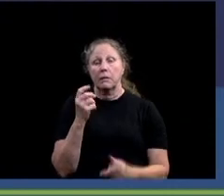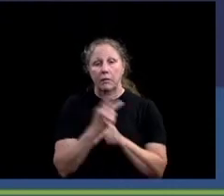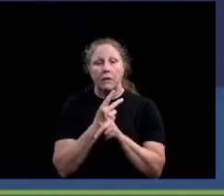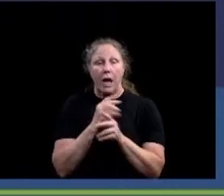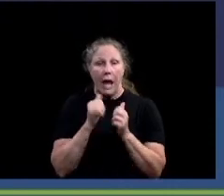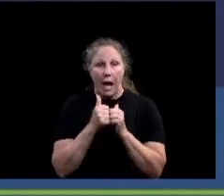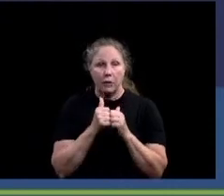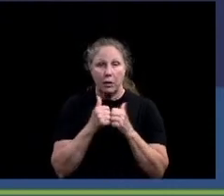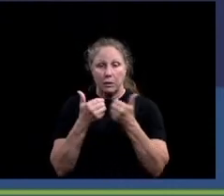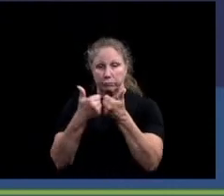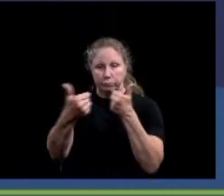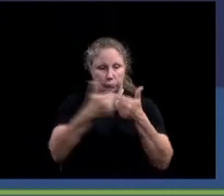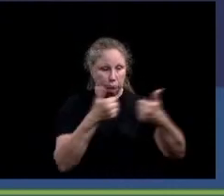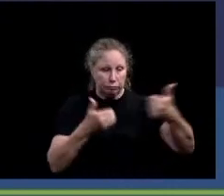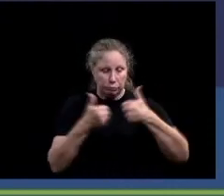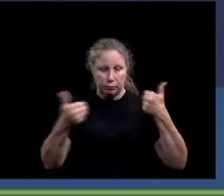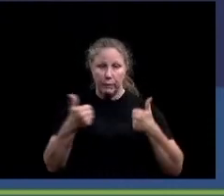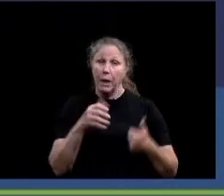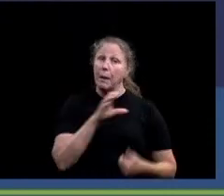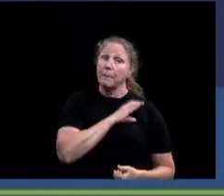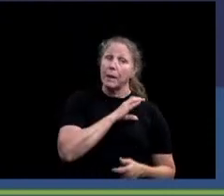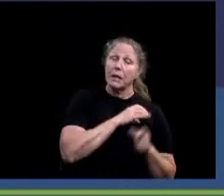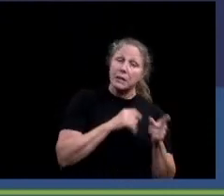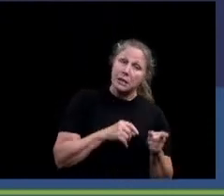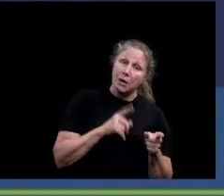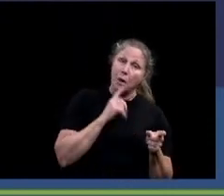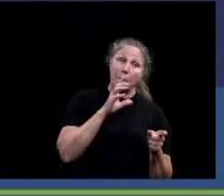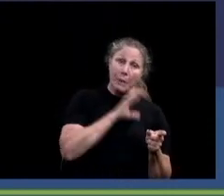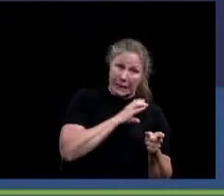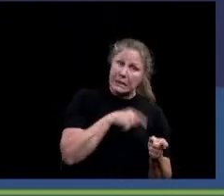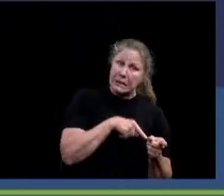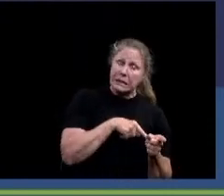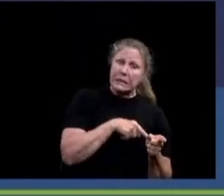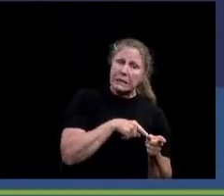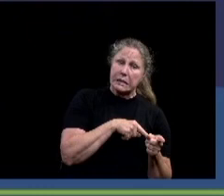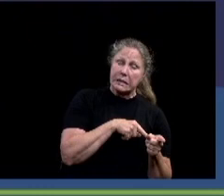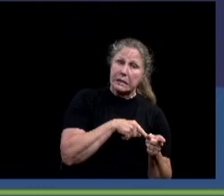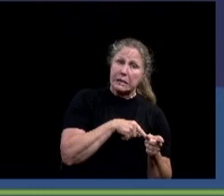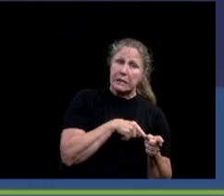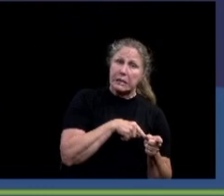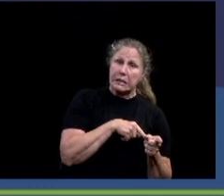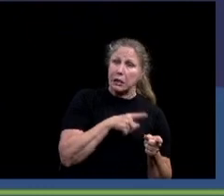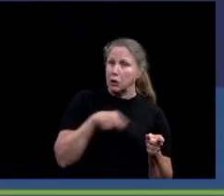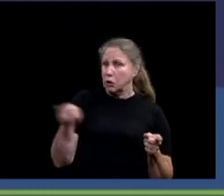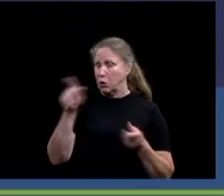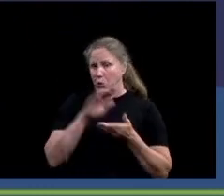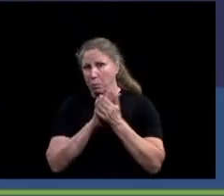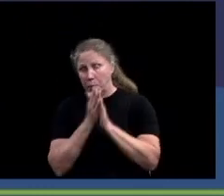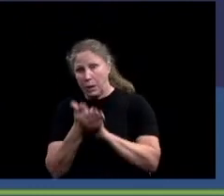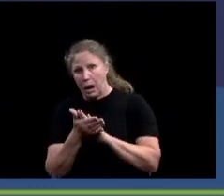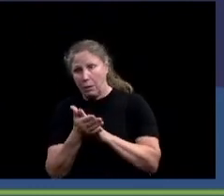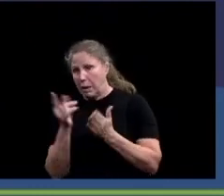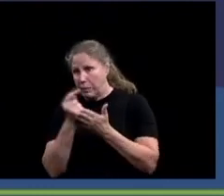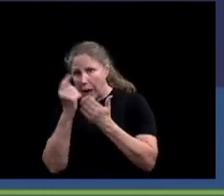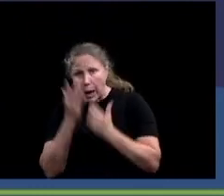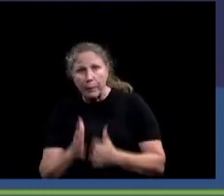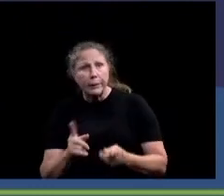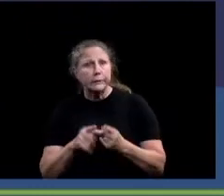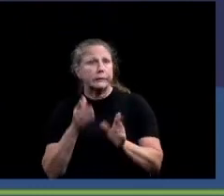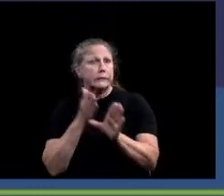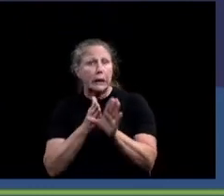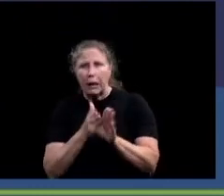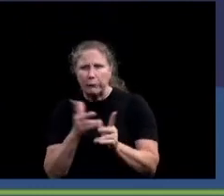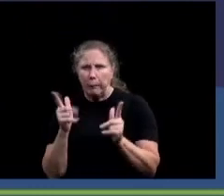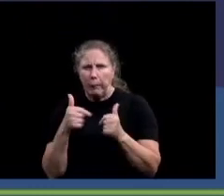are police officers. I don't know when you all became therapists and psychologists and all the things that you're expected to